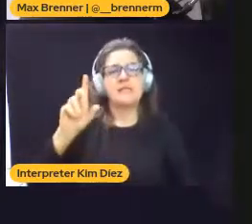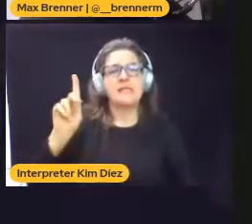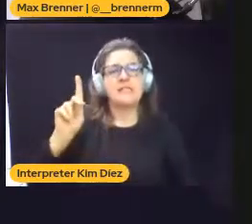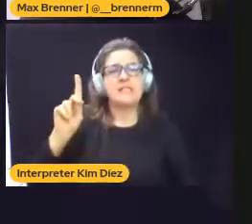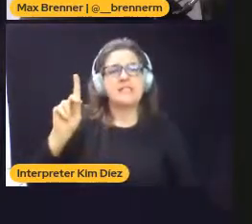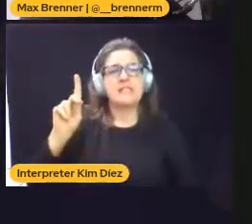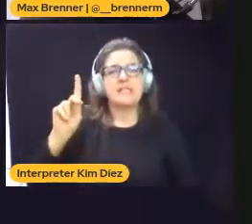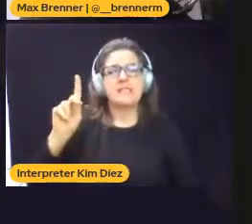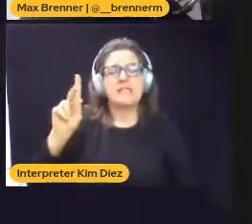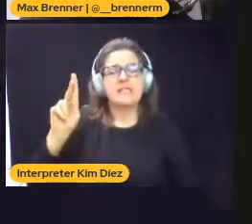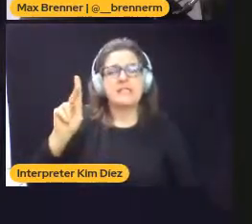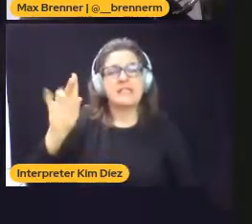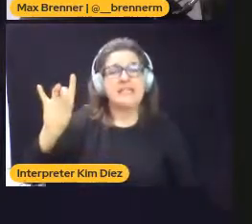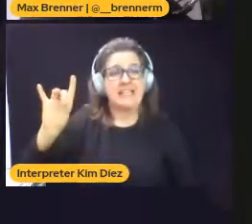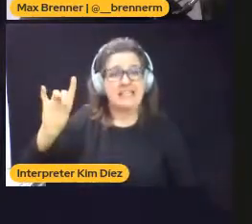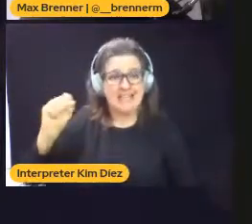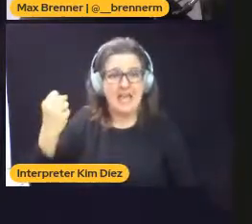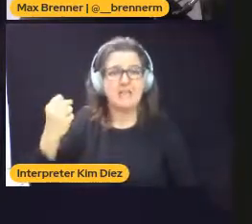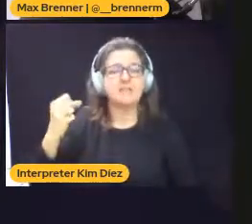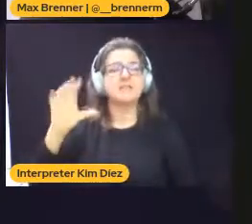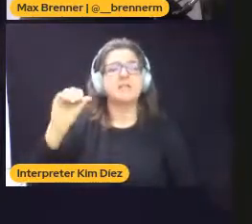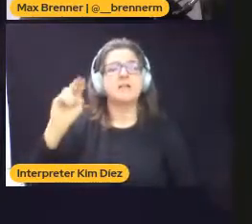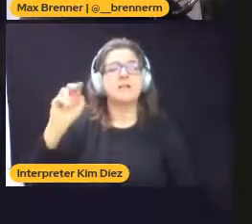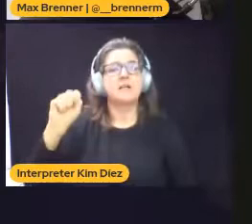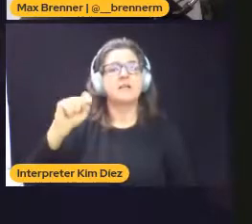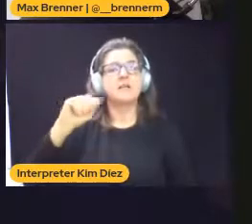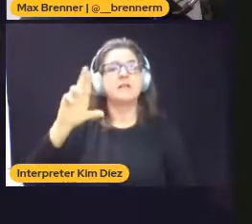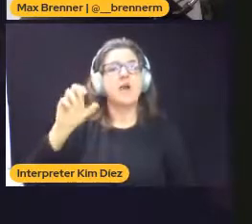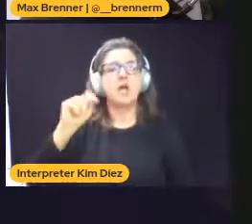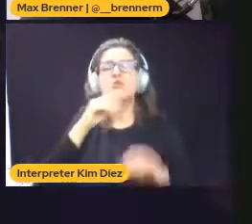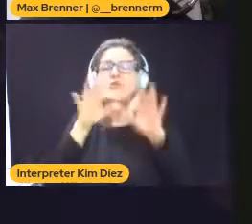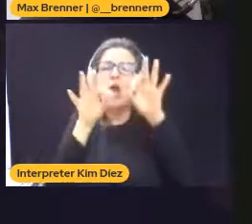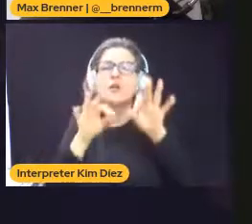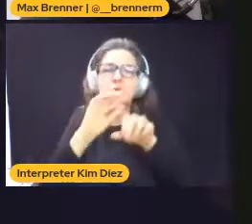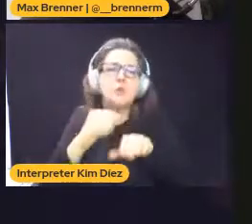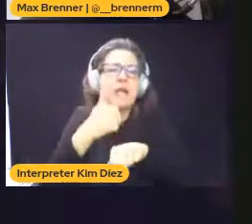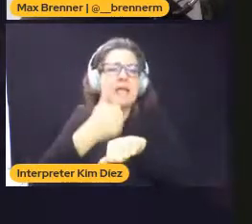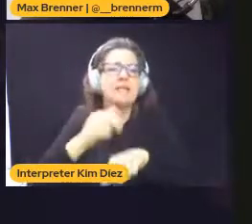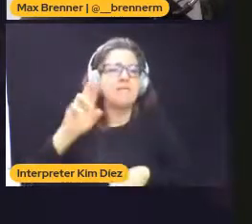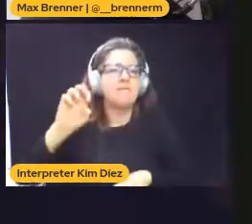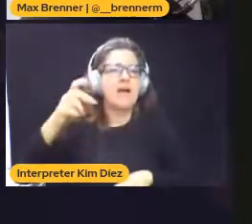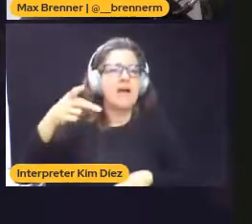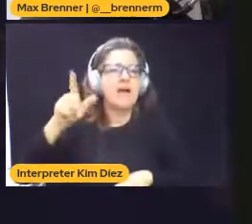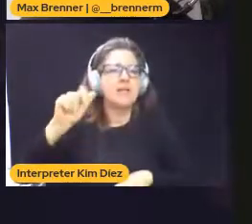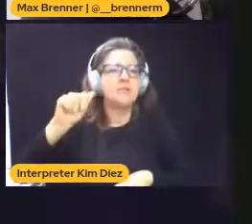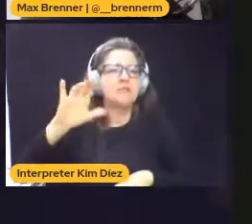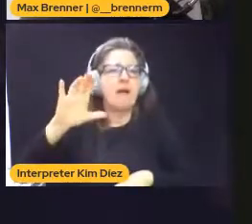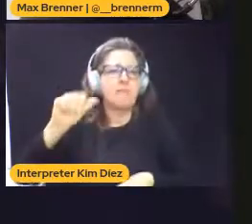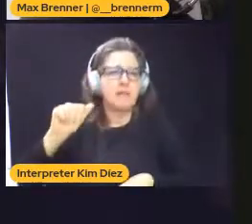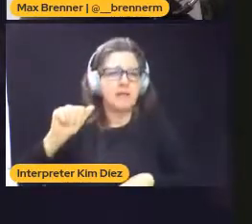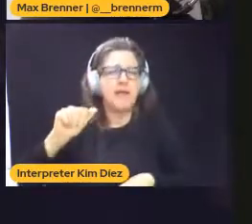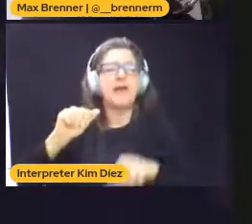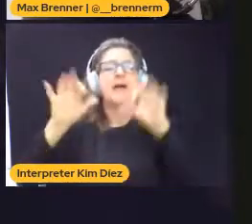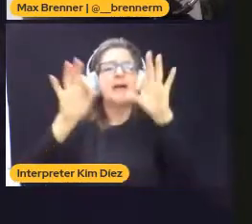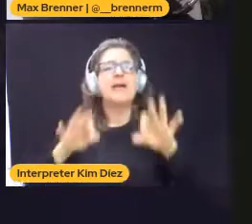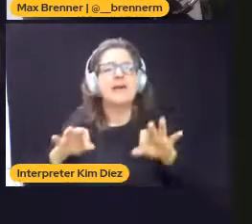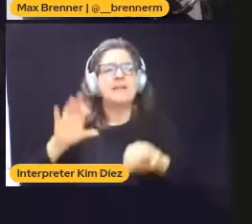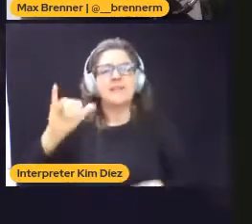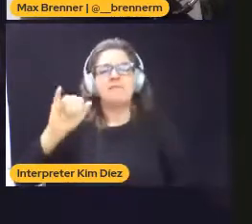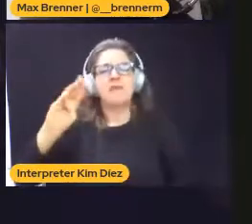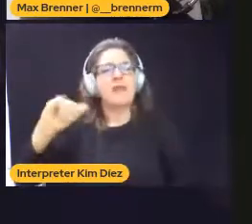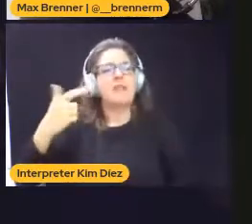deployment. Again, you can define your replica, and then you can define the image, the command, stuff like